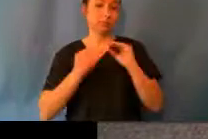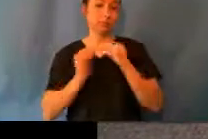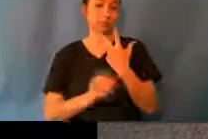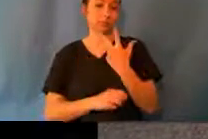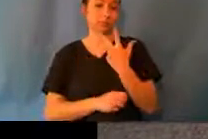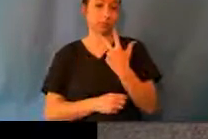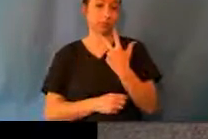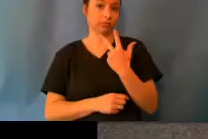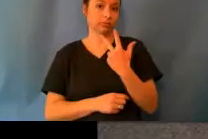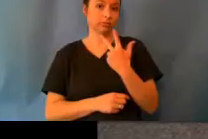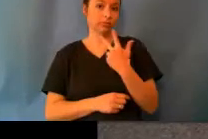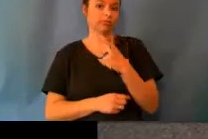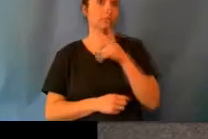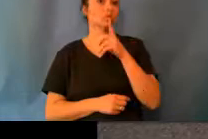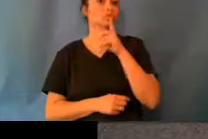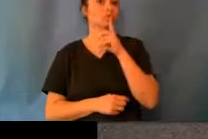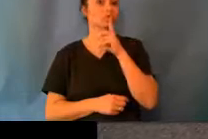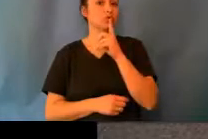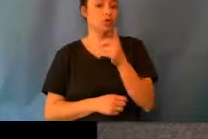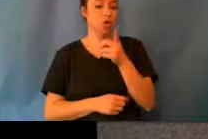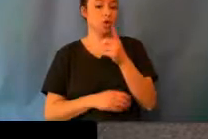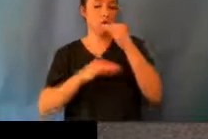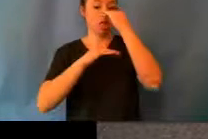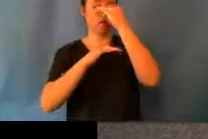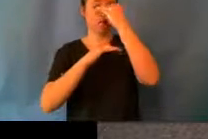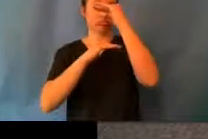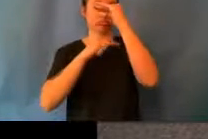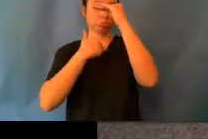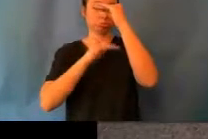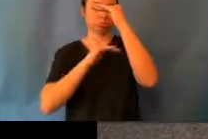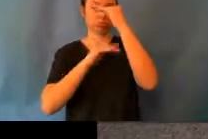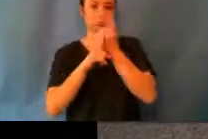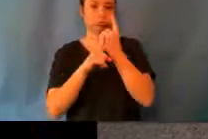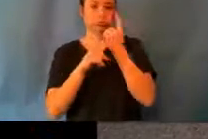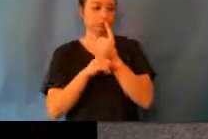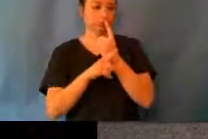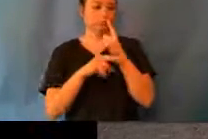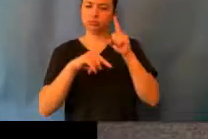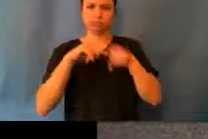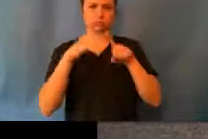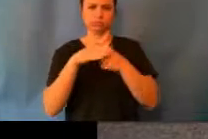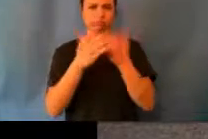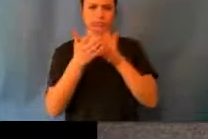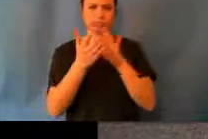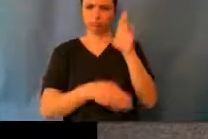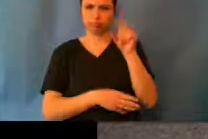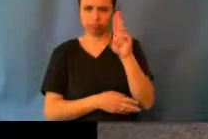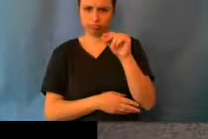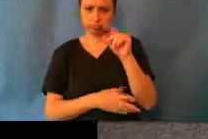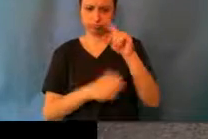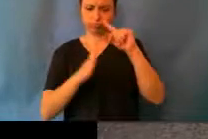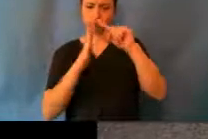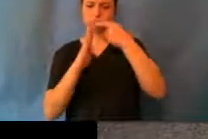3. Remember, we want to always make sure that they're lined up. So we can't measure it from the middle. We've got to start at the top and